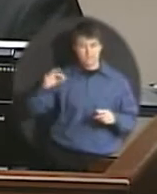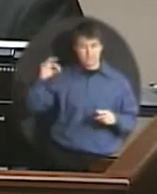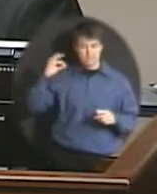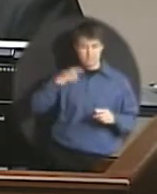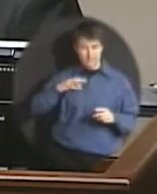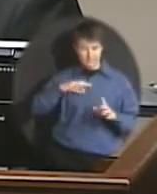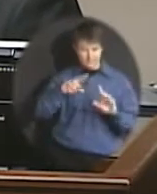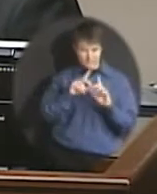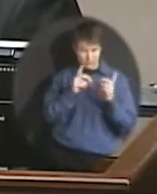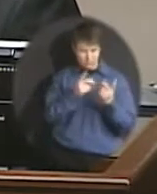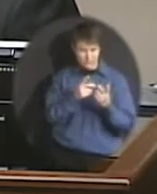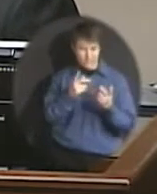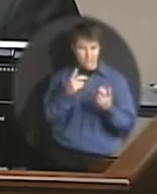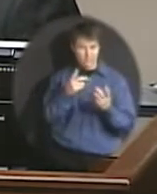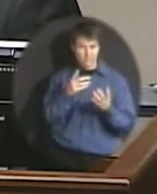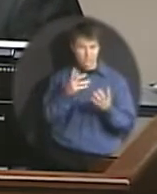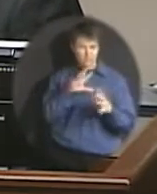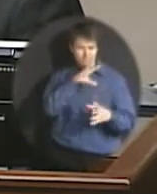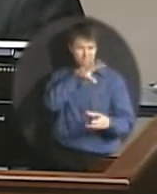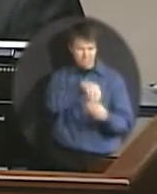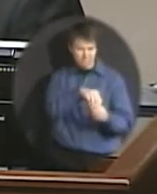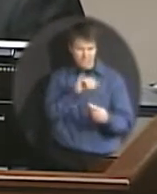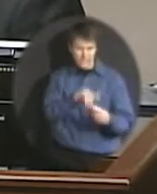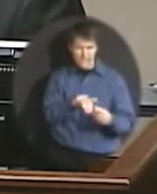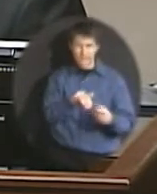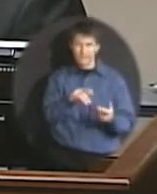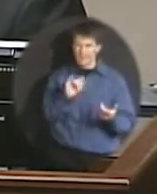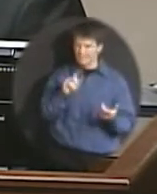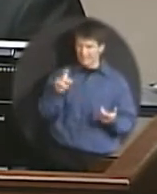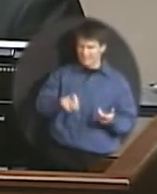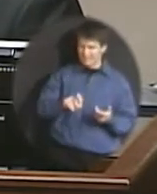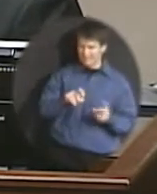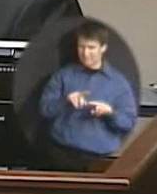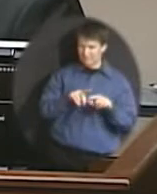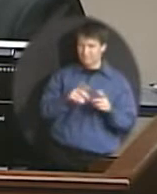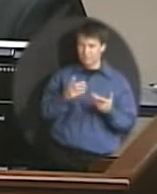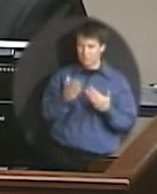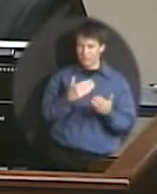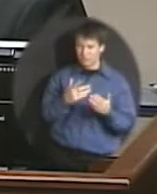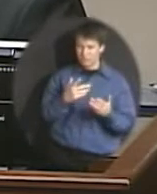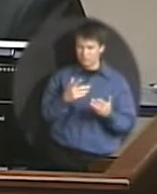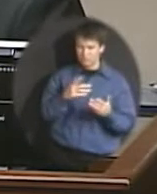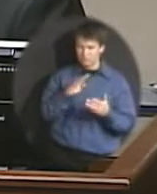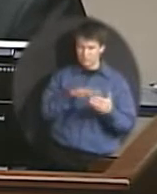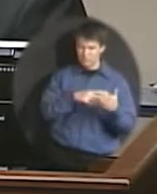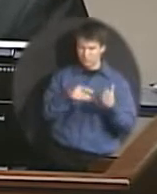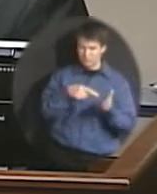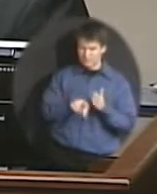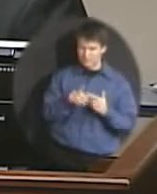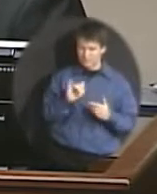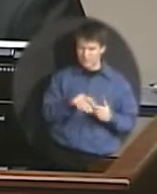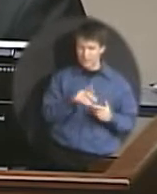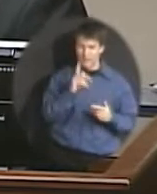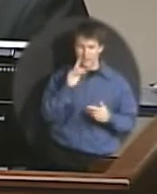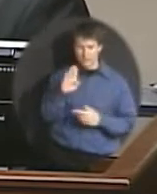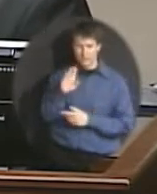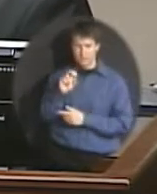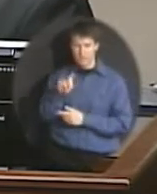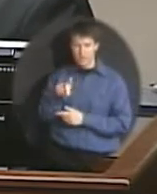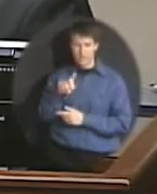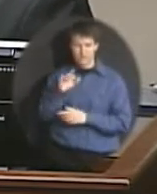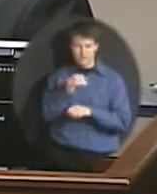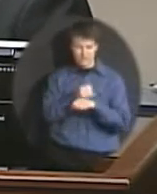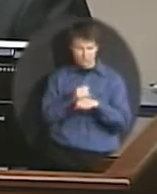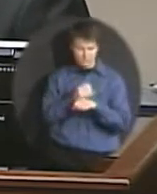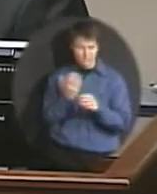districts that we participate in, and that's just need-based, whatever we believe the scheduled payments are. And bond and interest is once